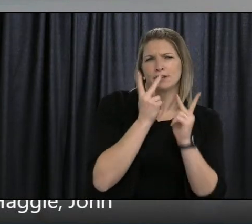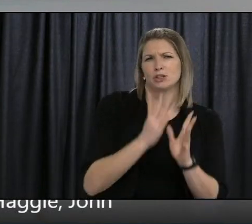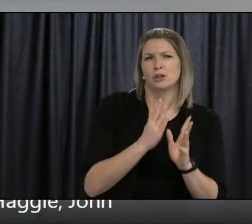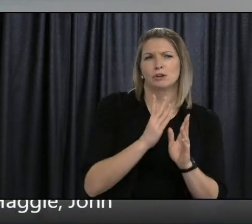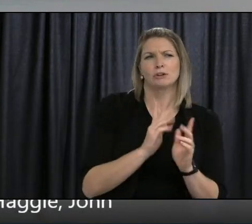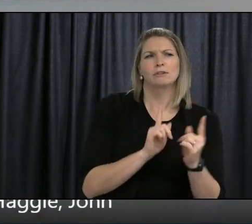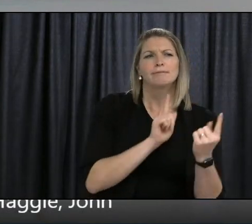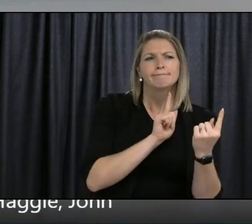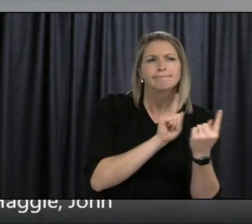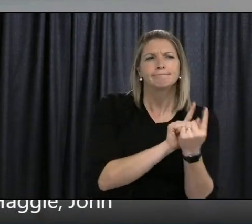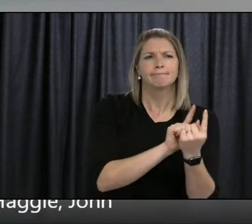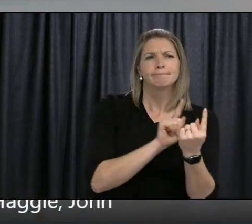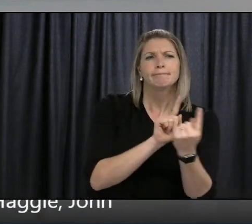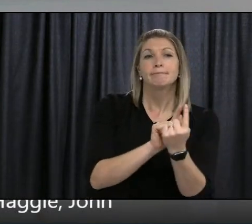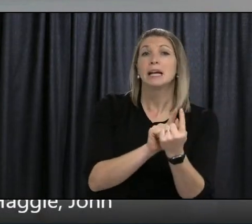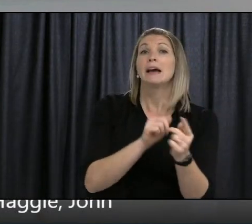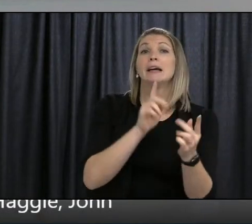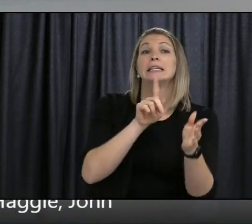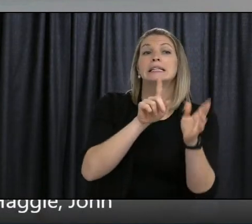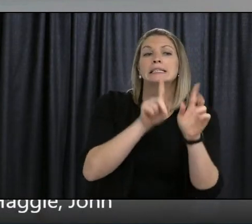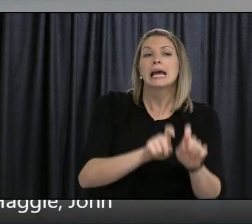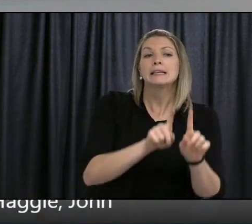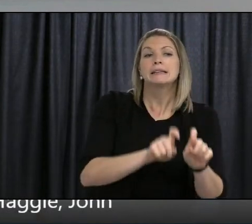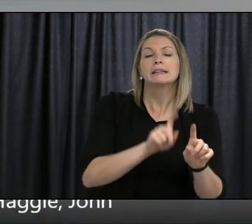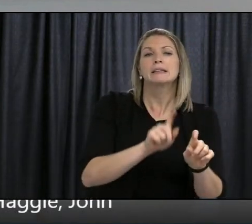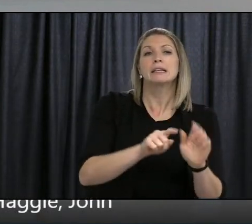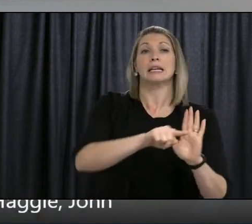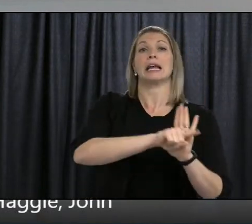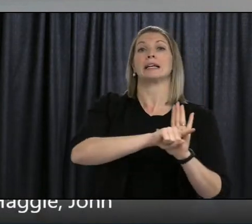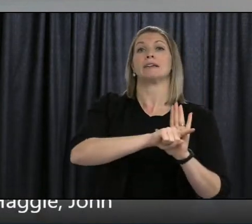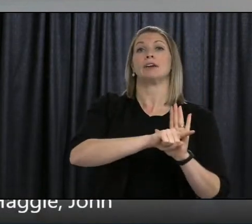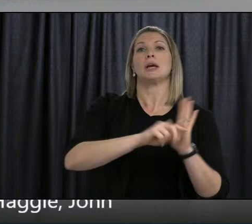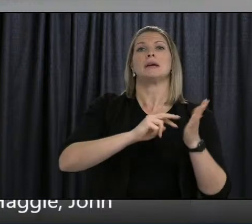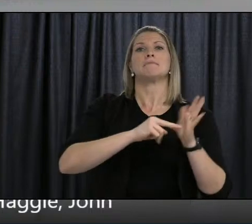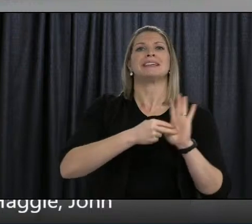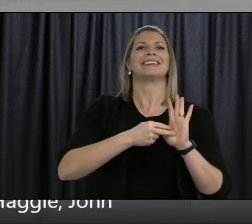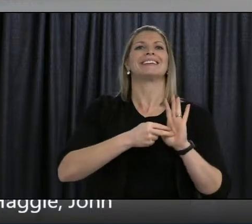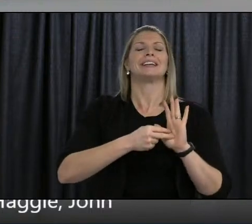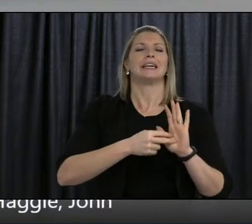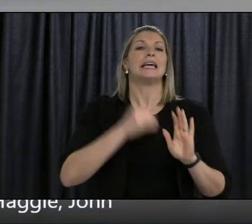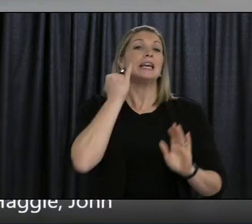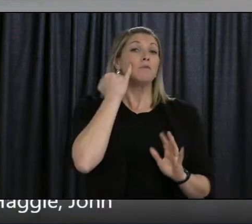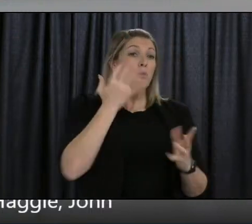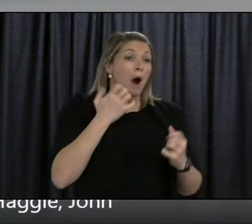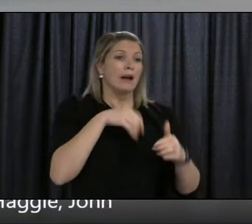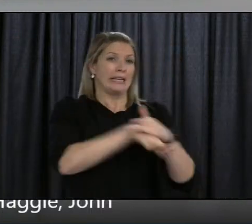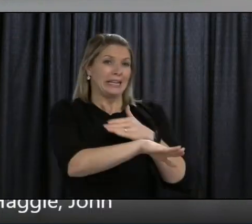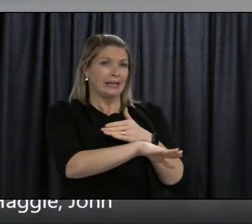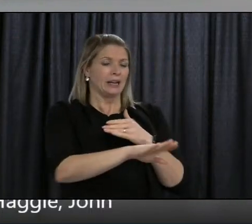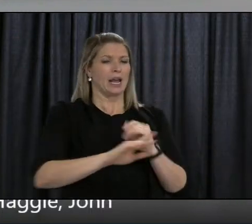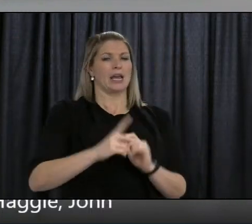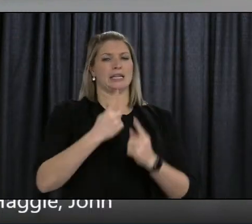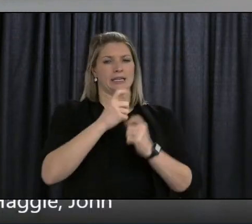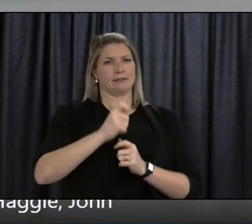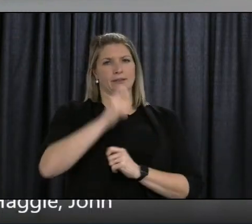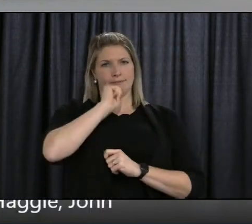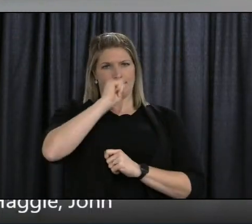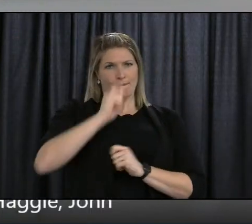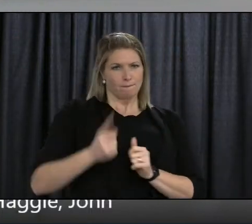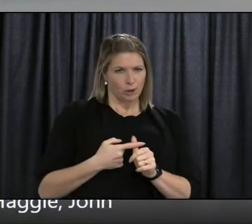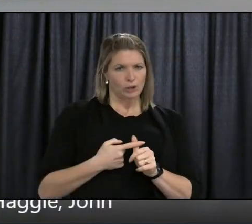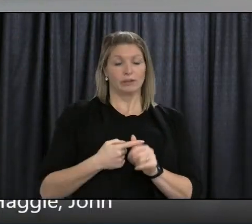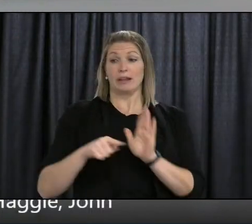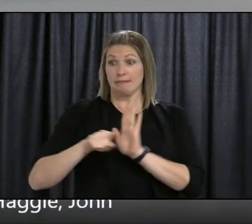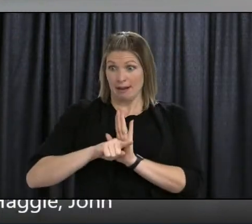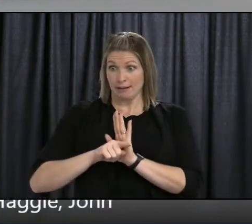individuals are tested negative, they will be the designated visitors until these restrictions can be